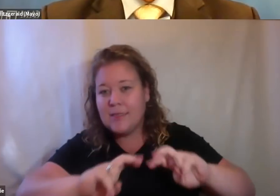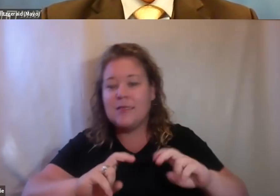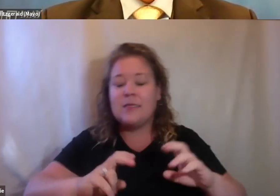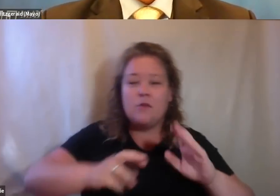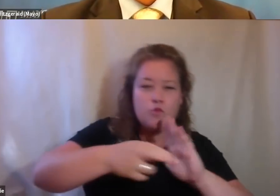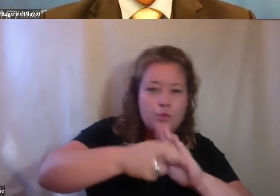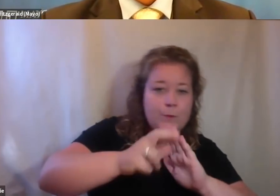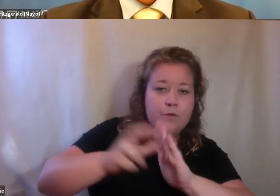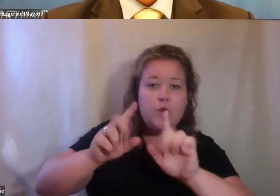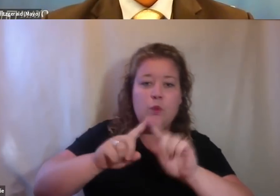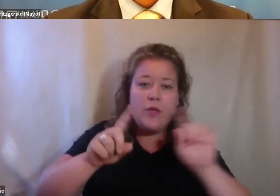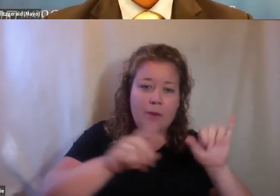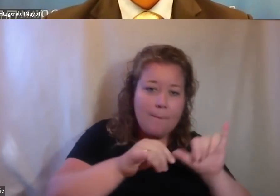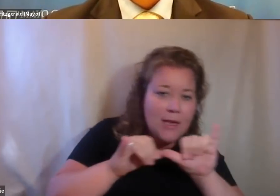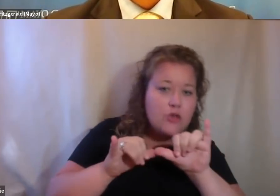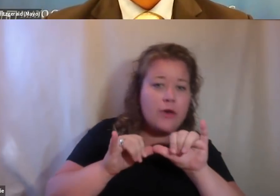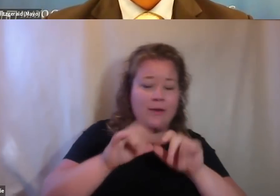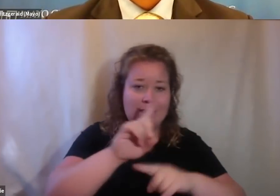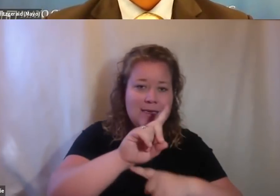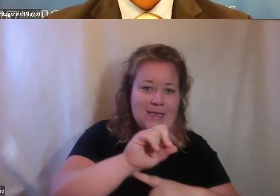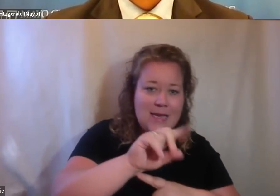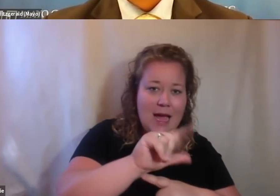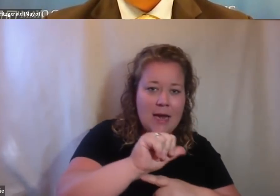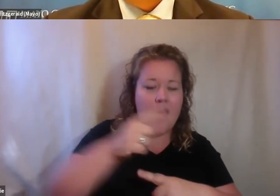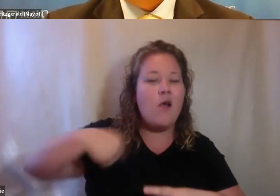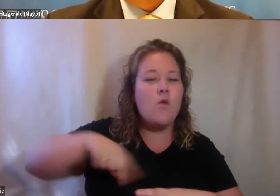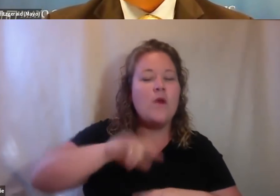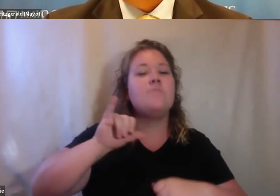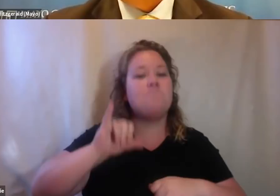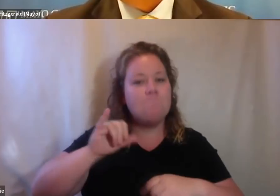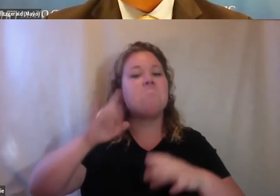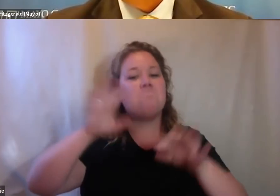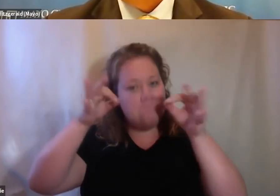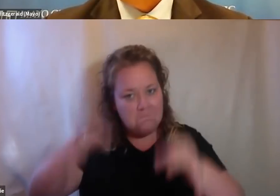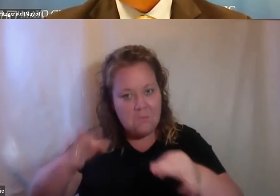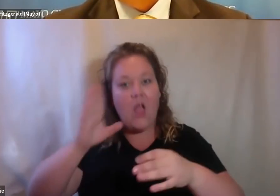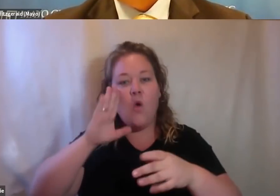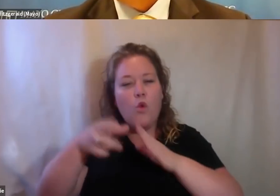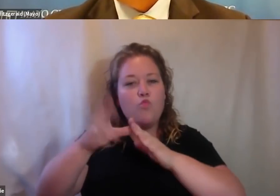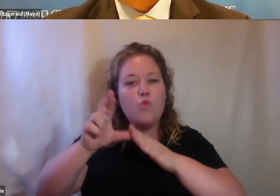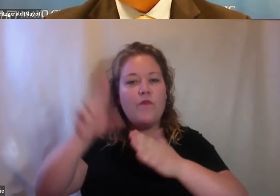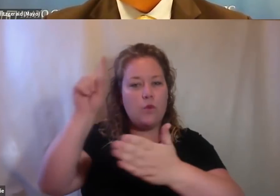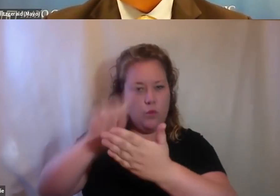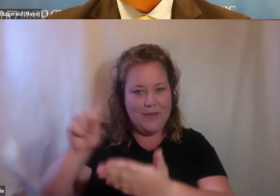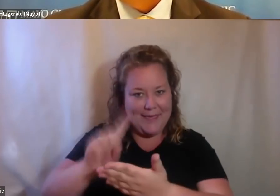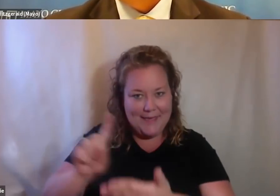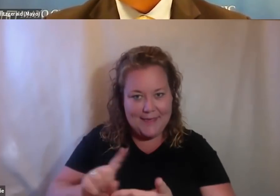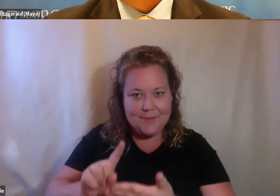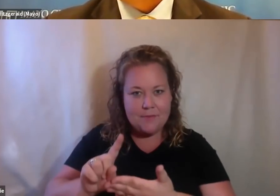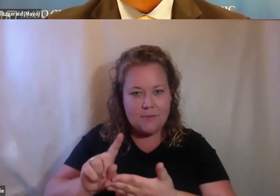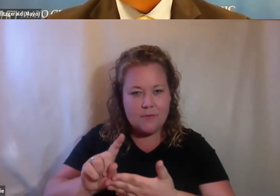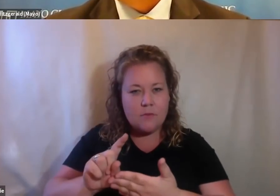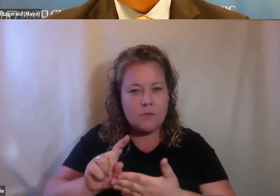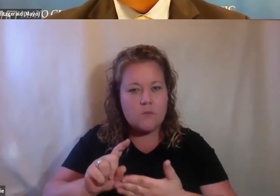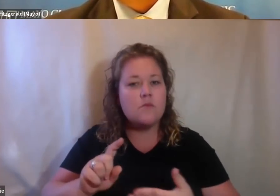this data weekly. And that really gives us an opportunity to give a more nuanced picture of things that we may know be behind some of the